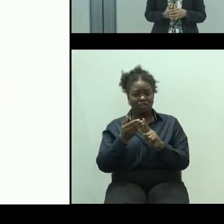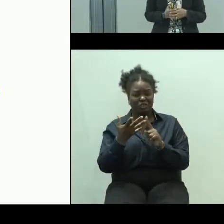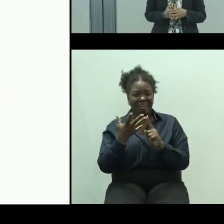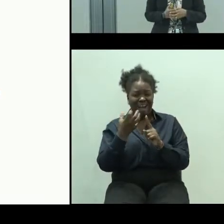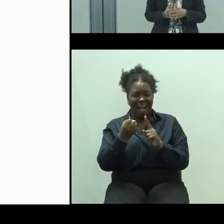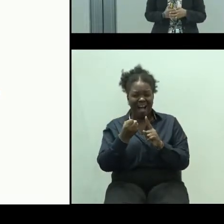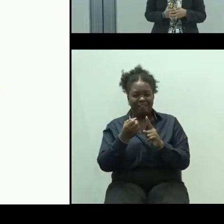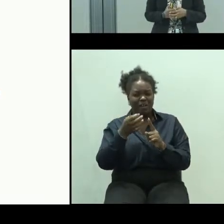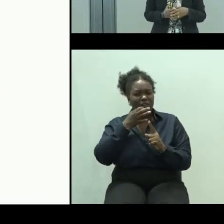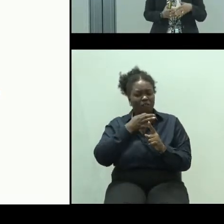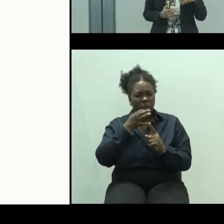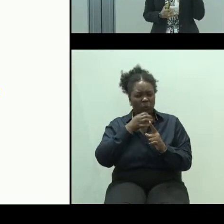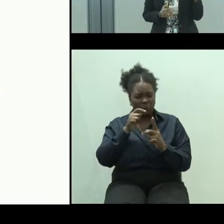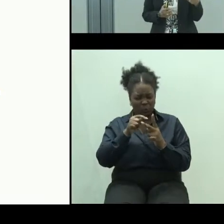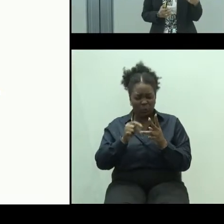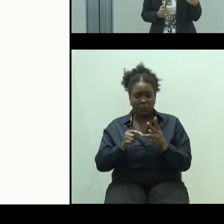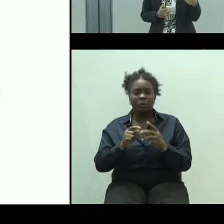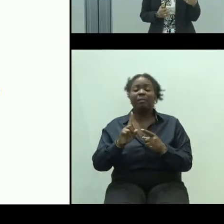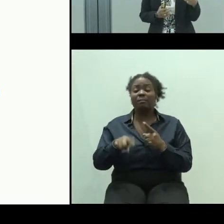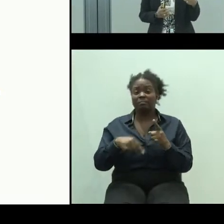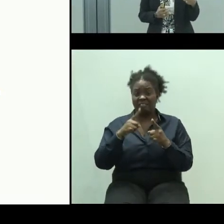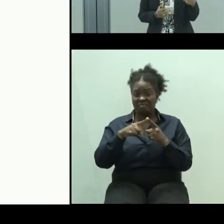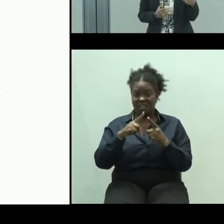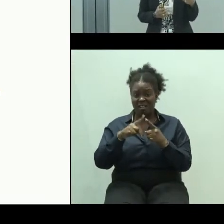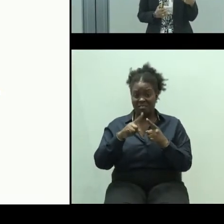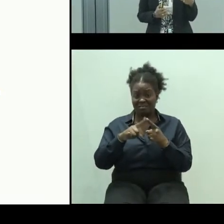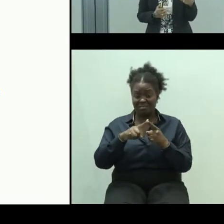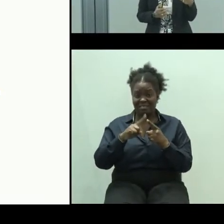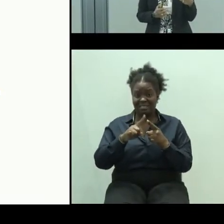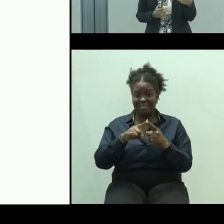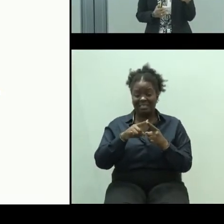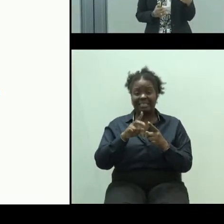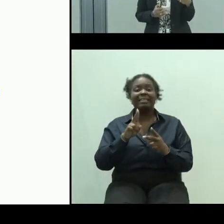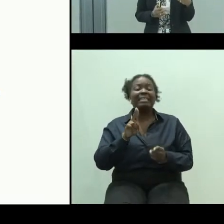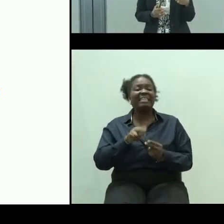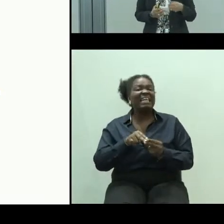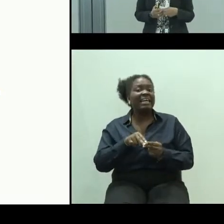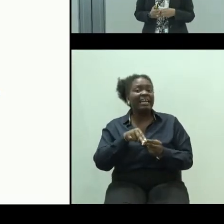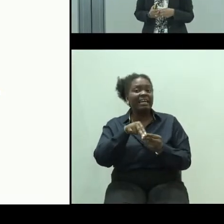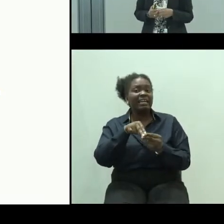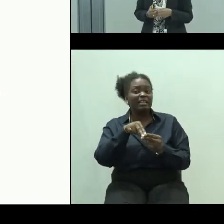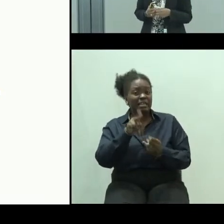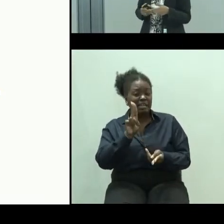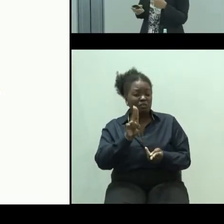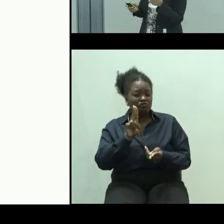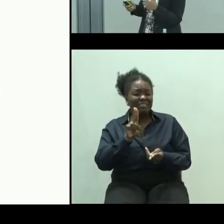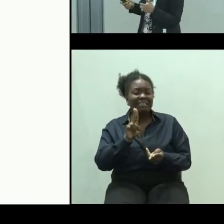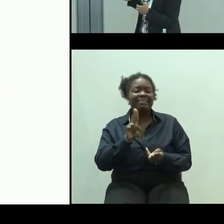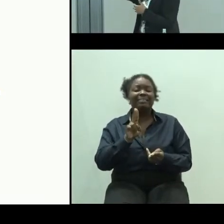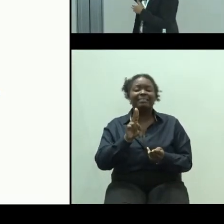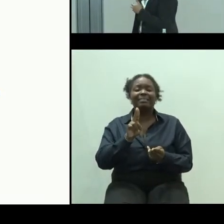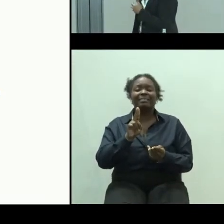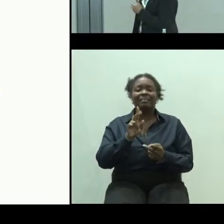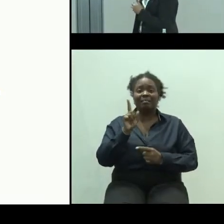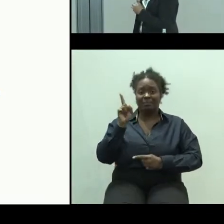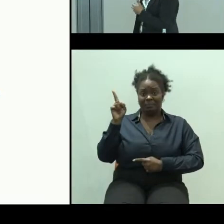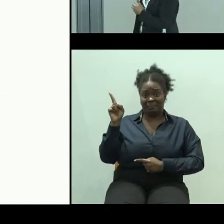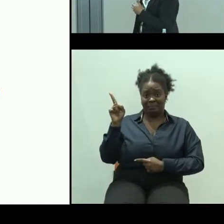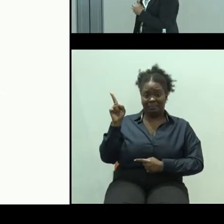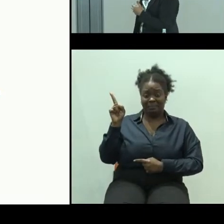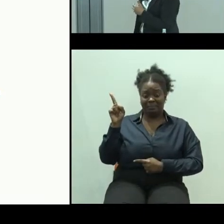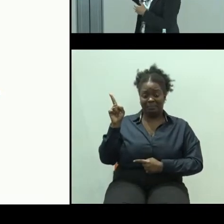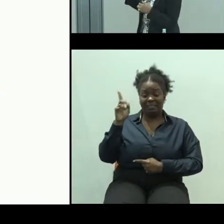over the past 20 years. The first is to be able to increase what I'm referring to as the nodes in this network. So in this diagram that's shown